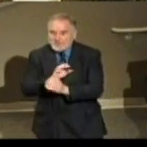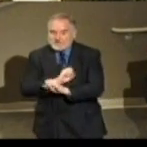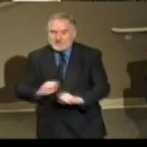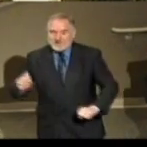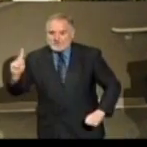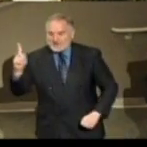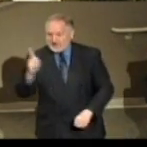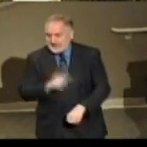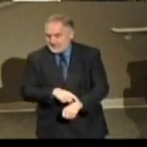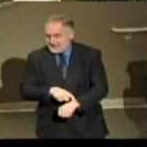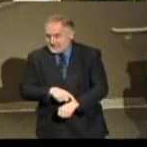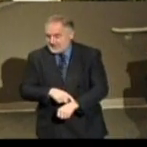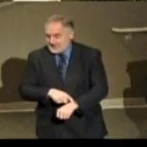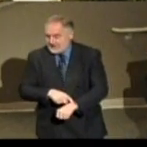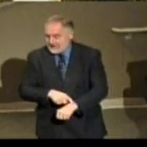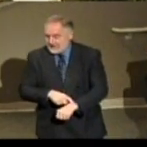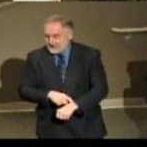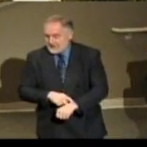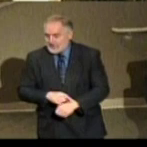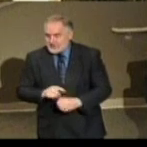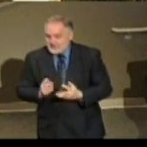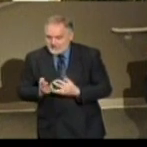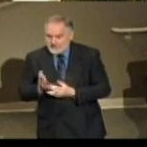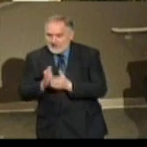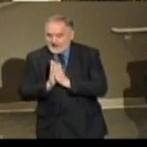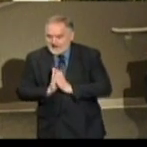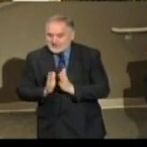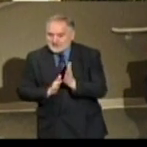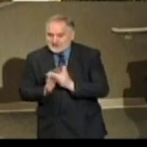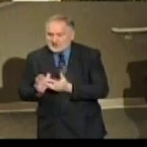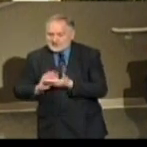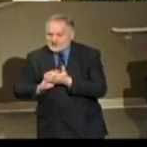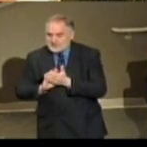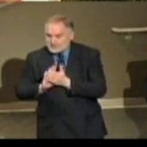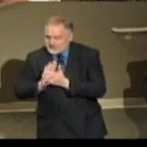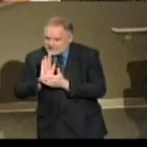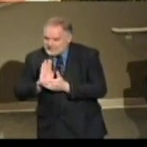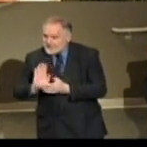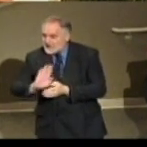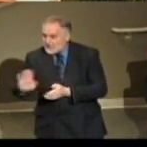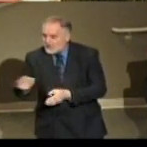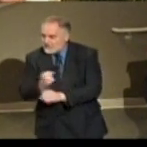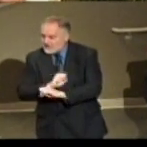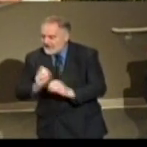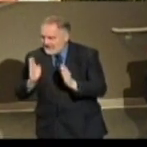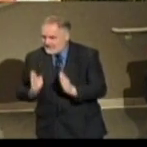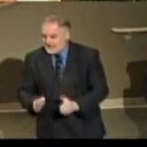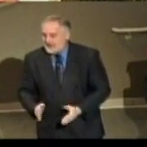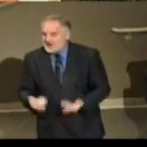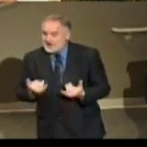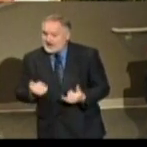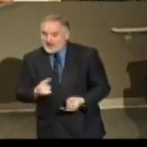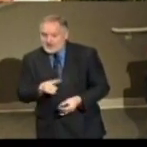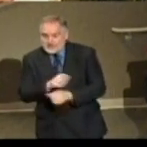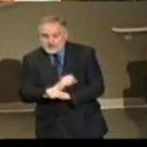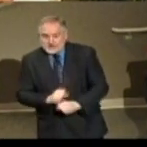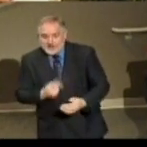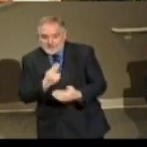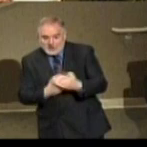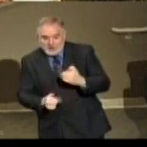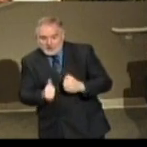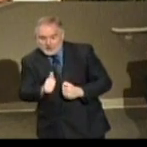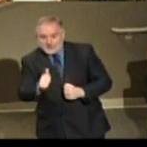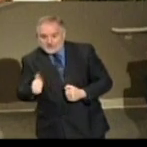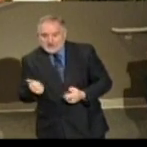once by asking Jesus to be your Savior. But now that you're saved, humbling yourself